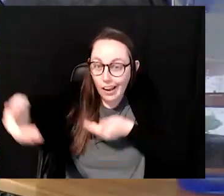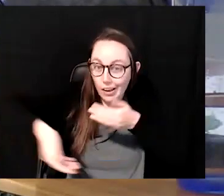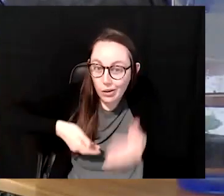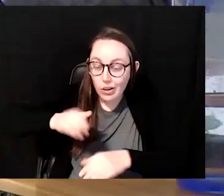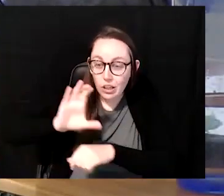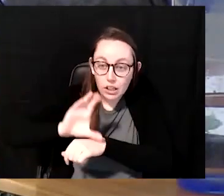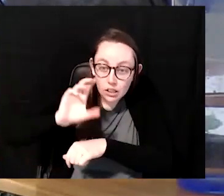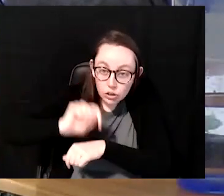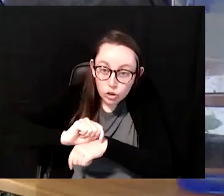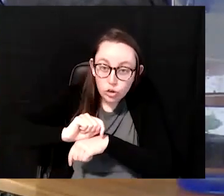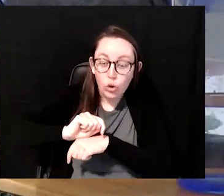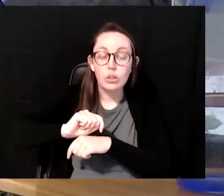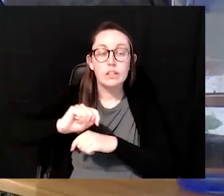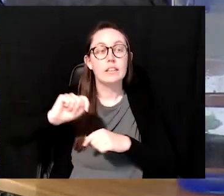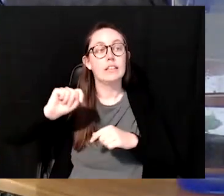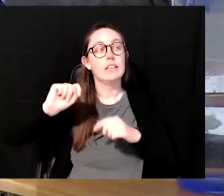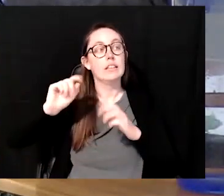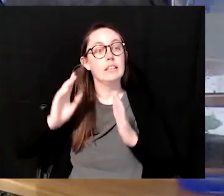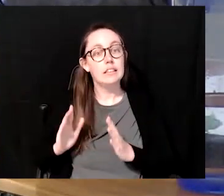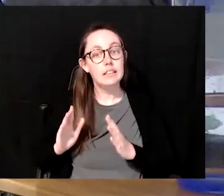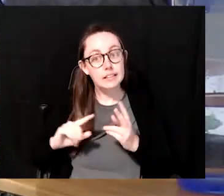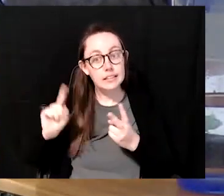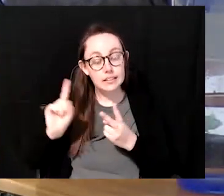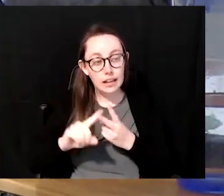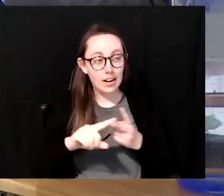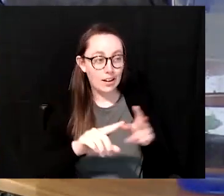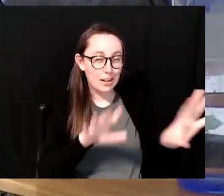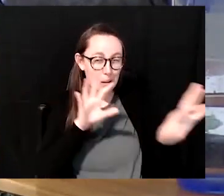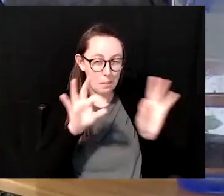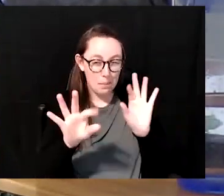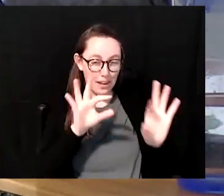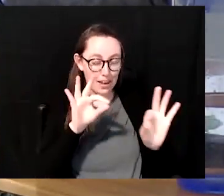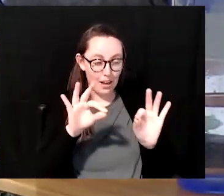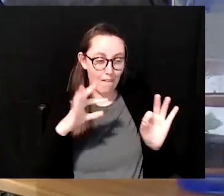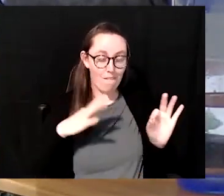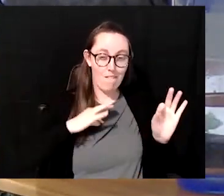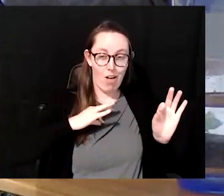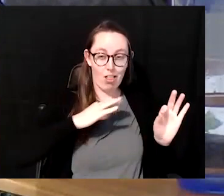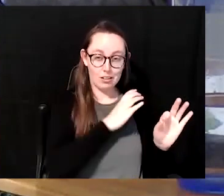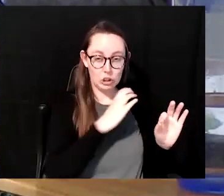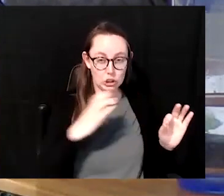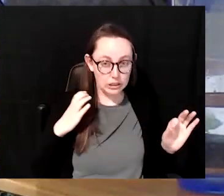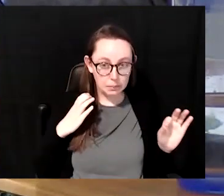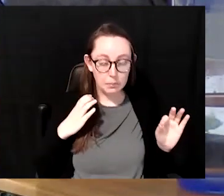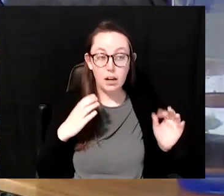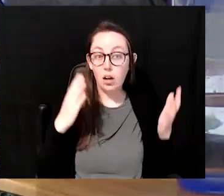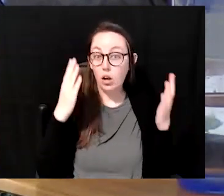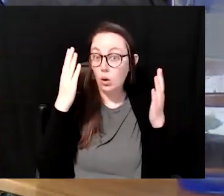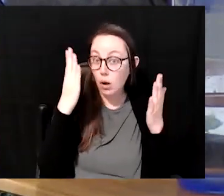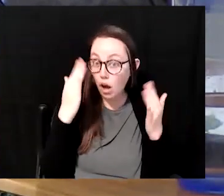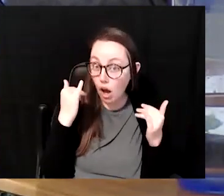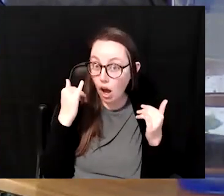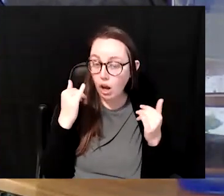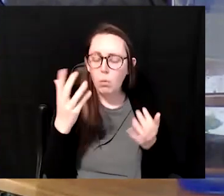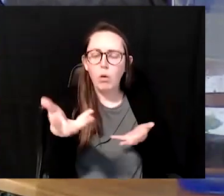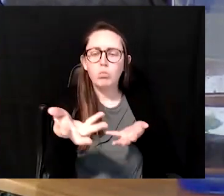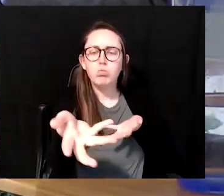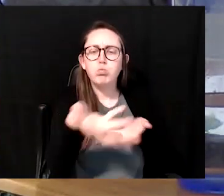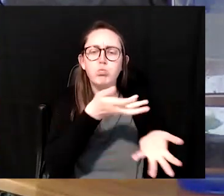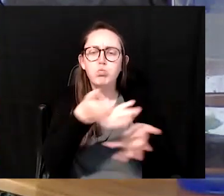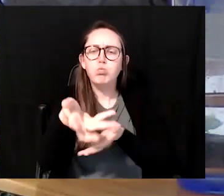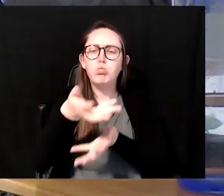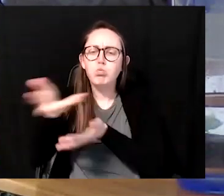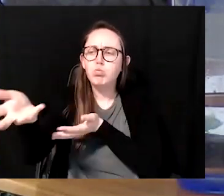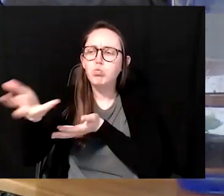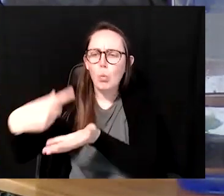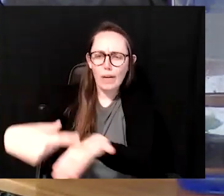um selection of a committee of volunteers to engage the community in a dialogue um and look